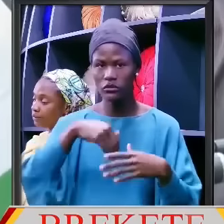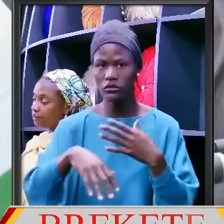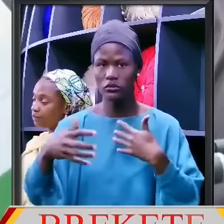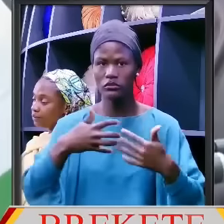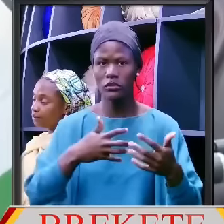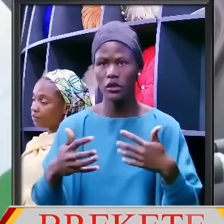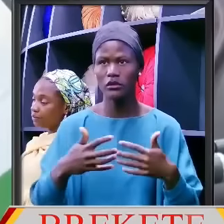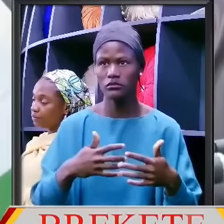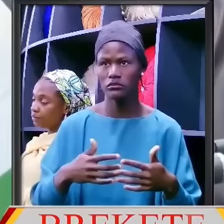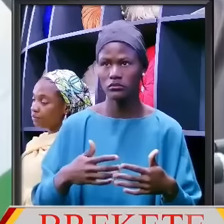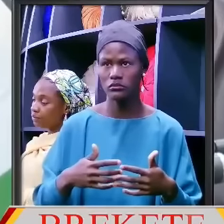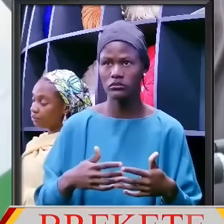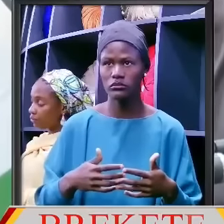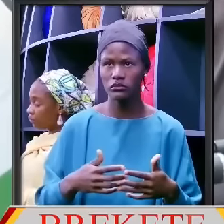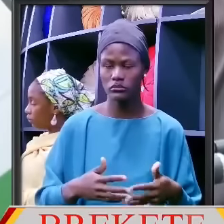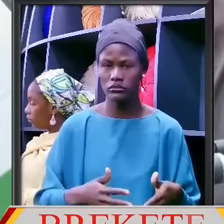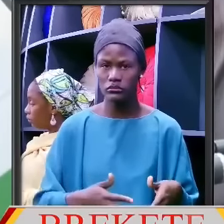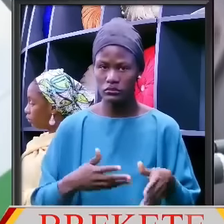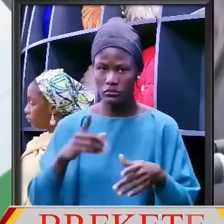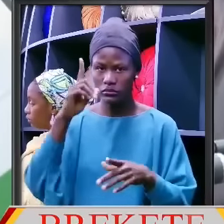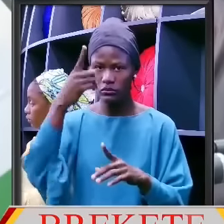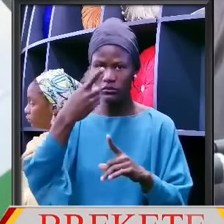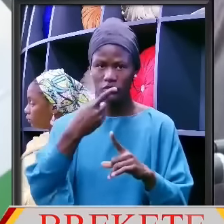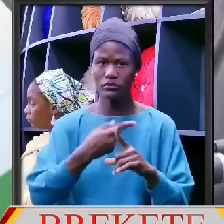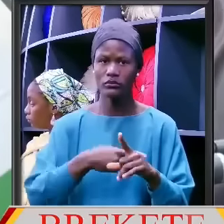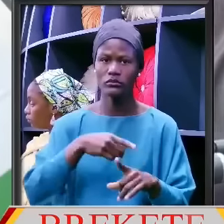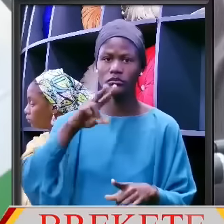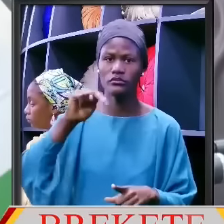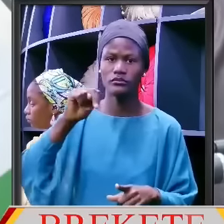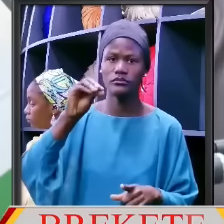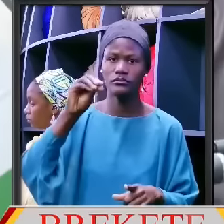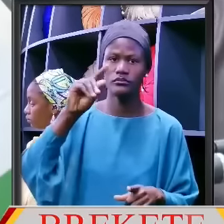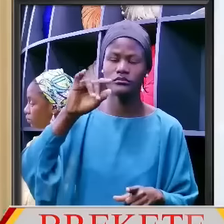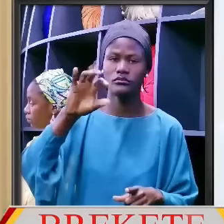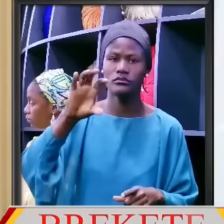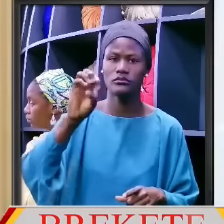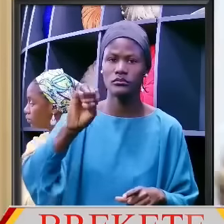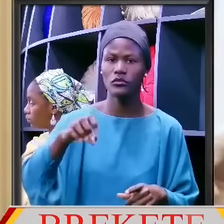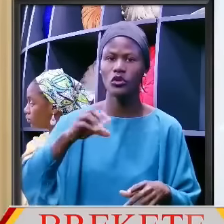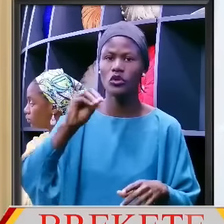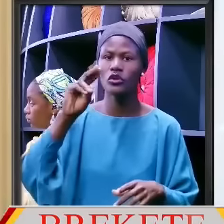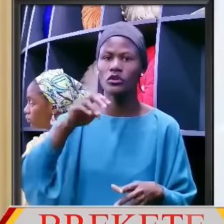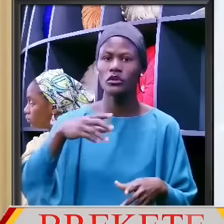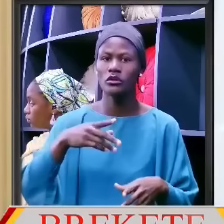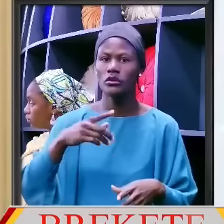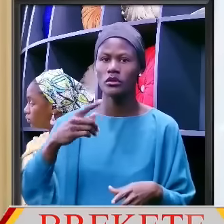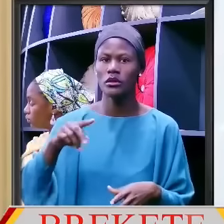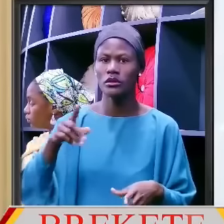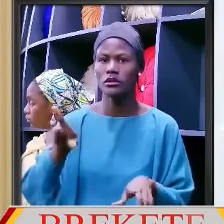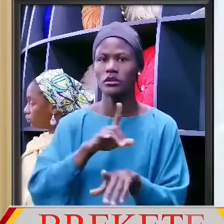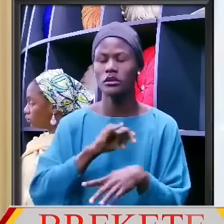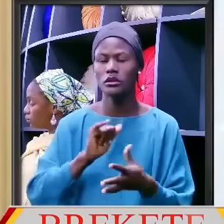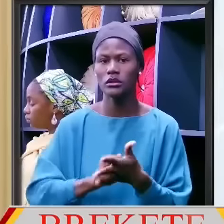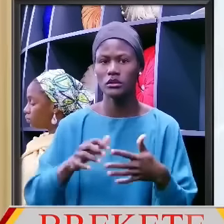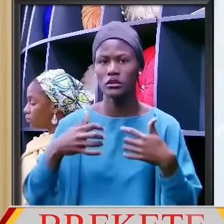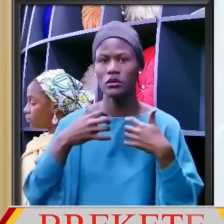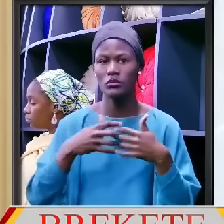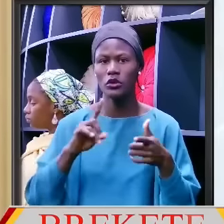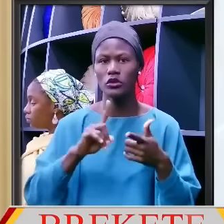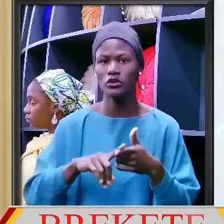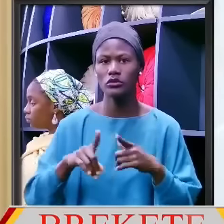matter. They can't give 1 month notice. Now, on the day when they suppose meet, may they settle this